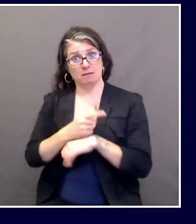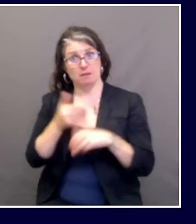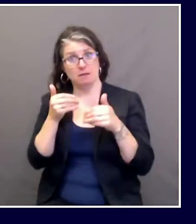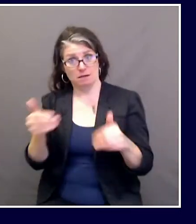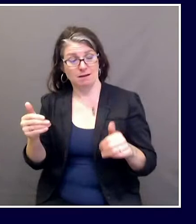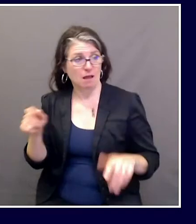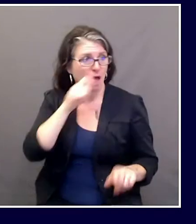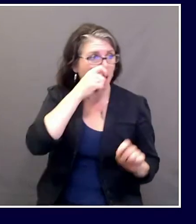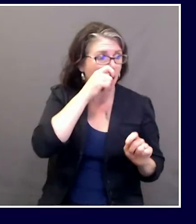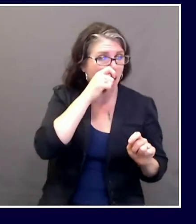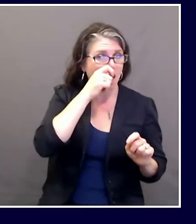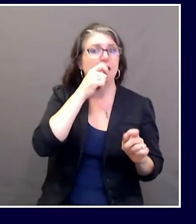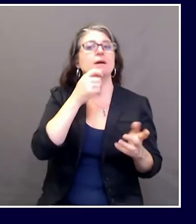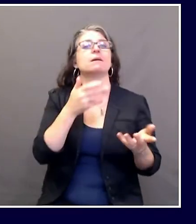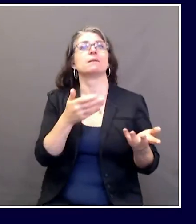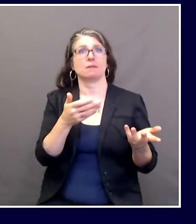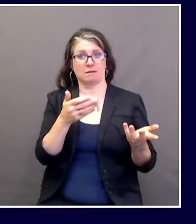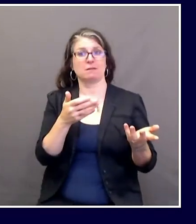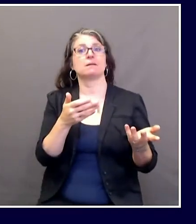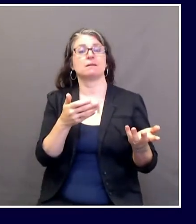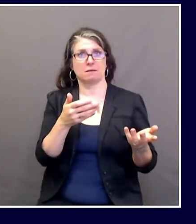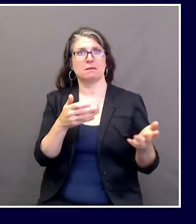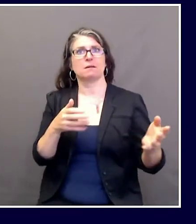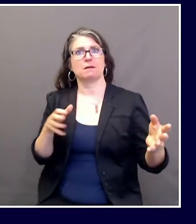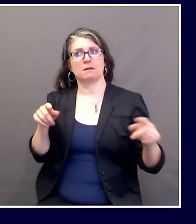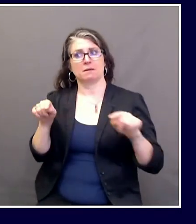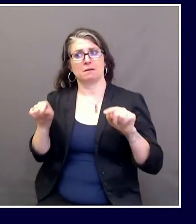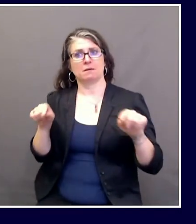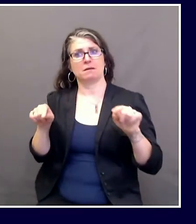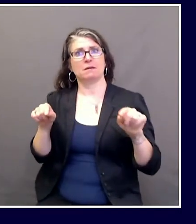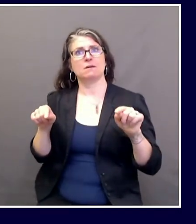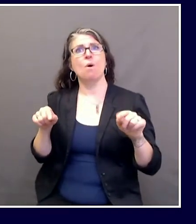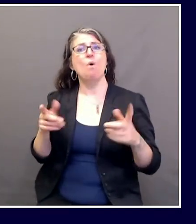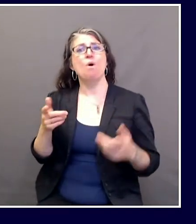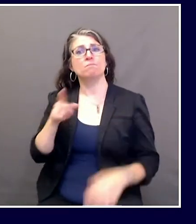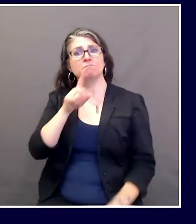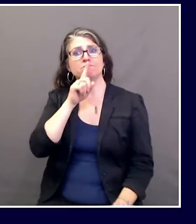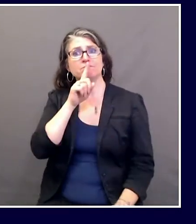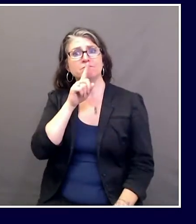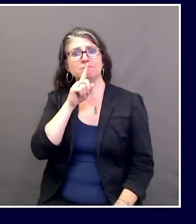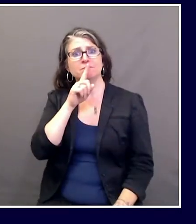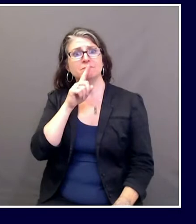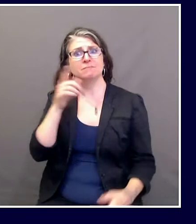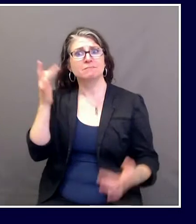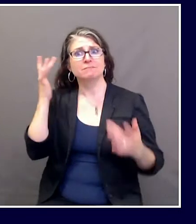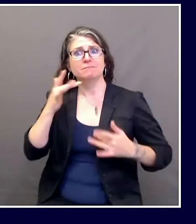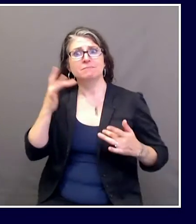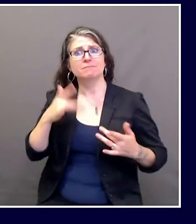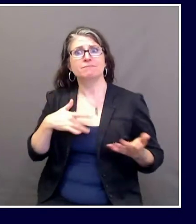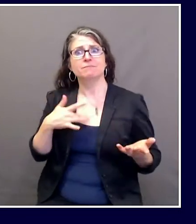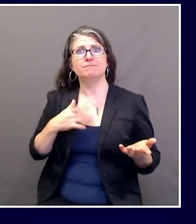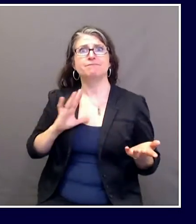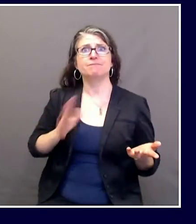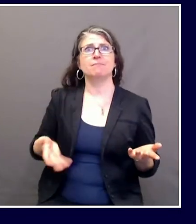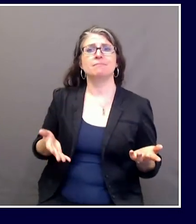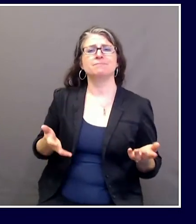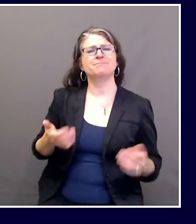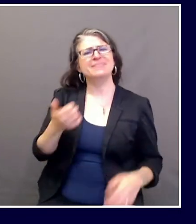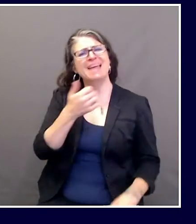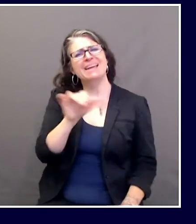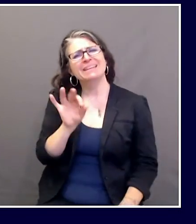have any handle on that? Oh, absolutely, Eric. This is a common, or is